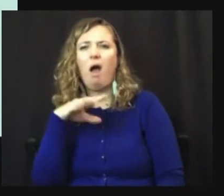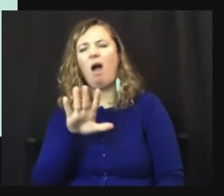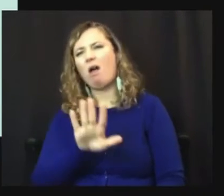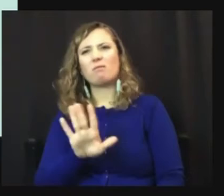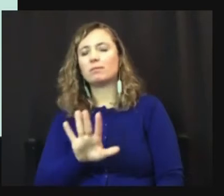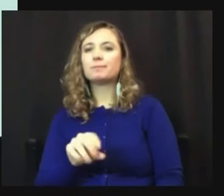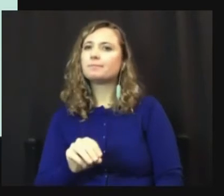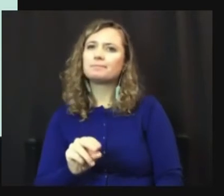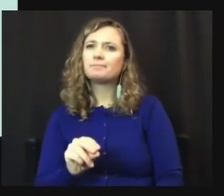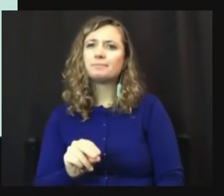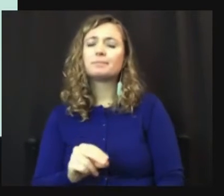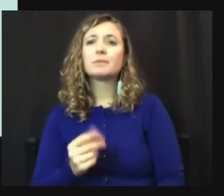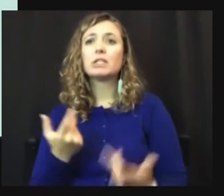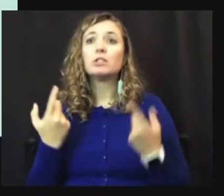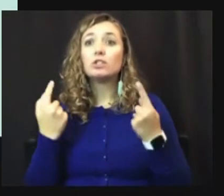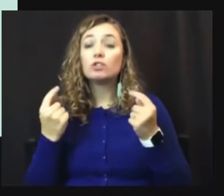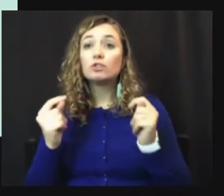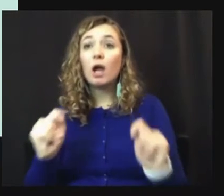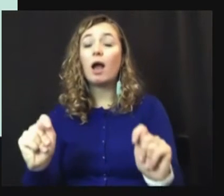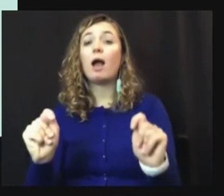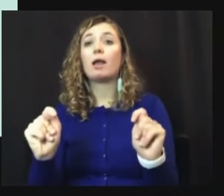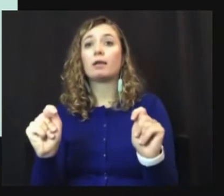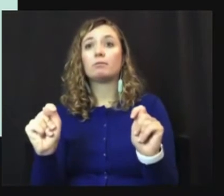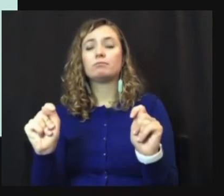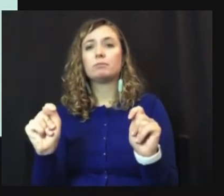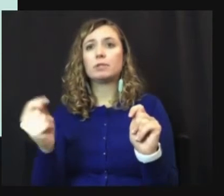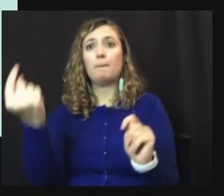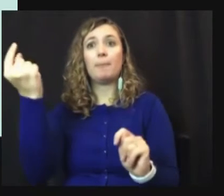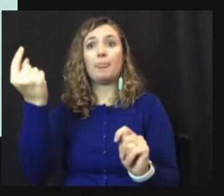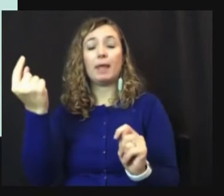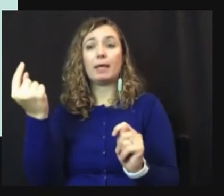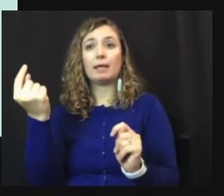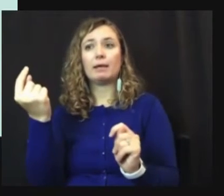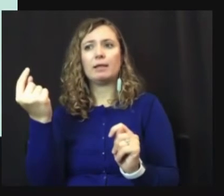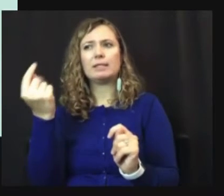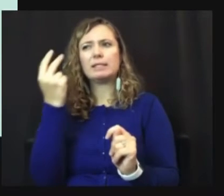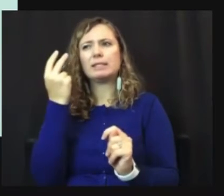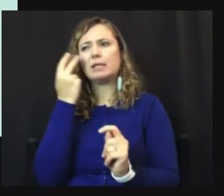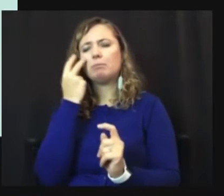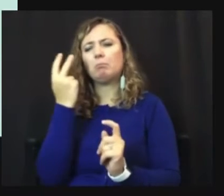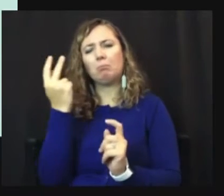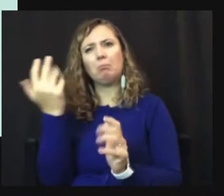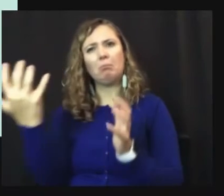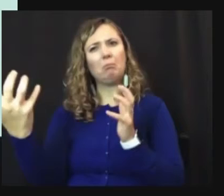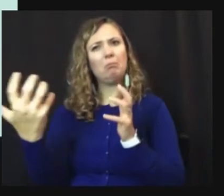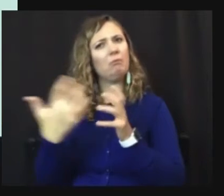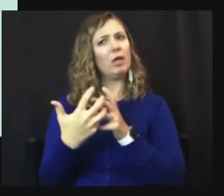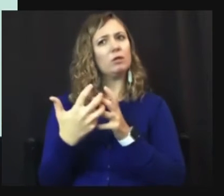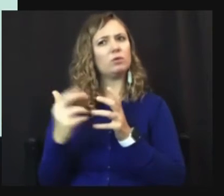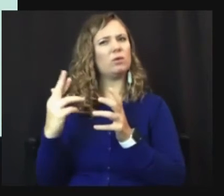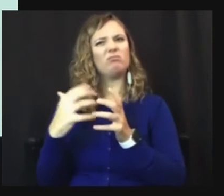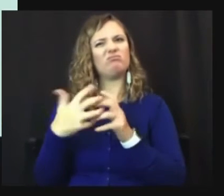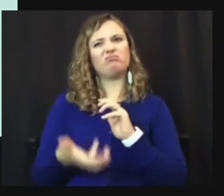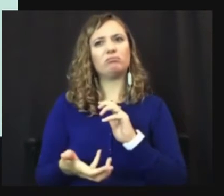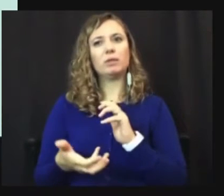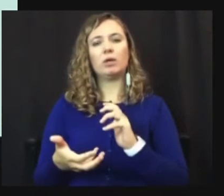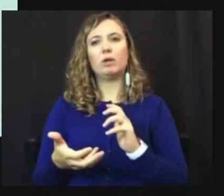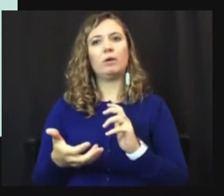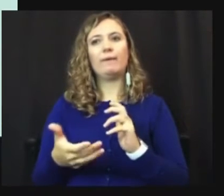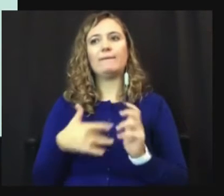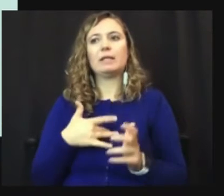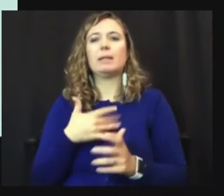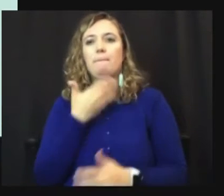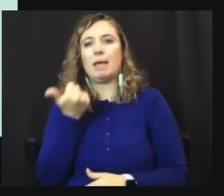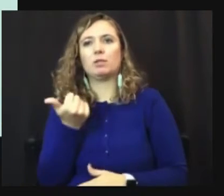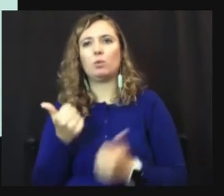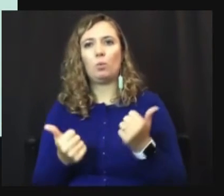It's just trying out something and seeing what works and fits for us and what stems feel best in our bodies. I also